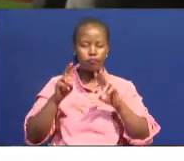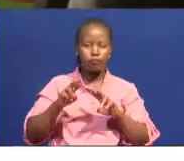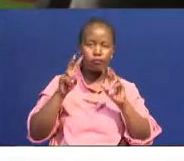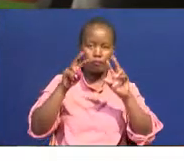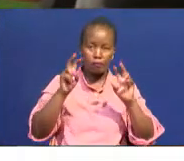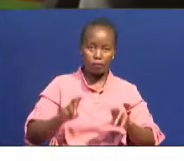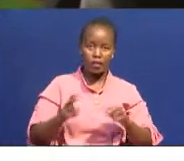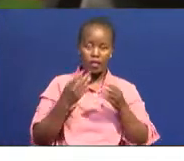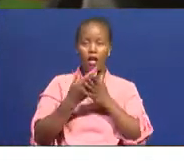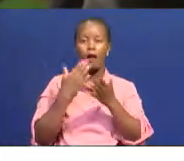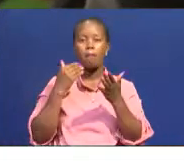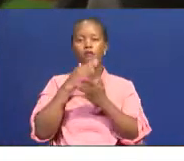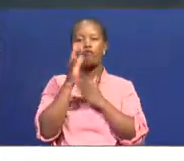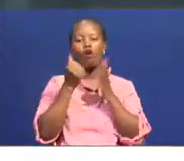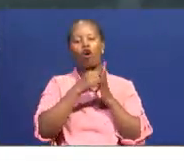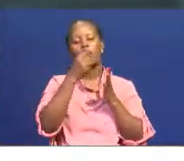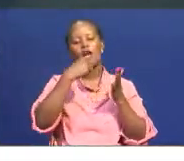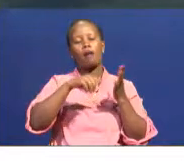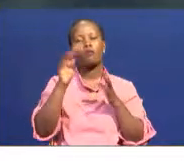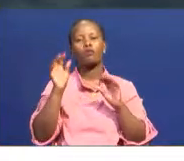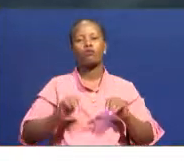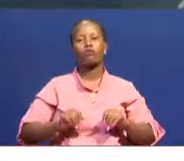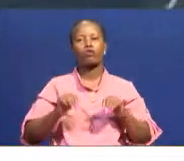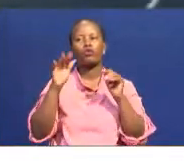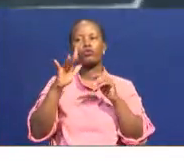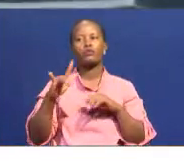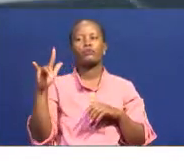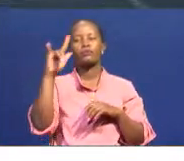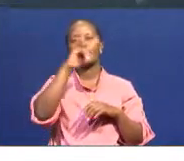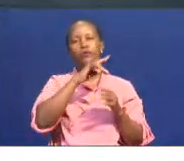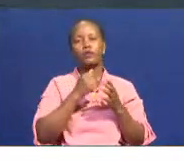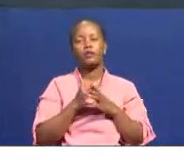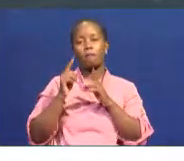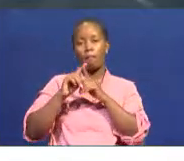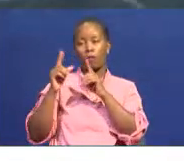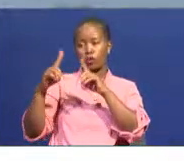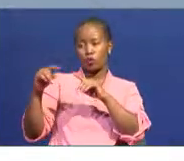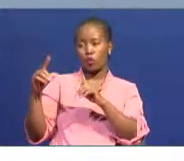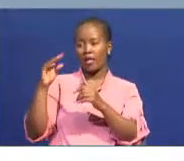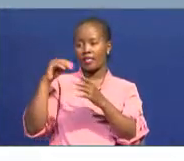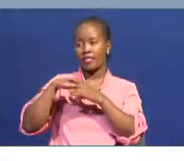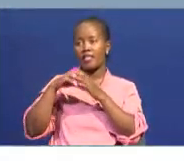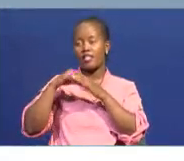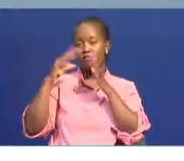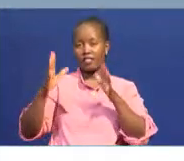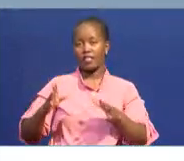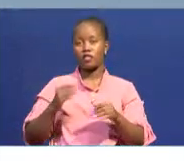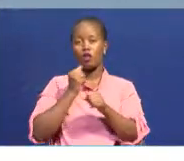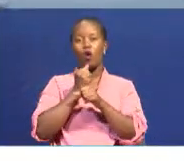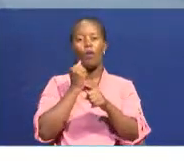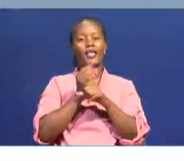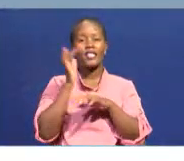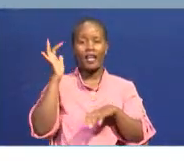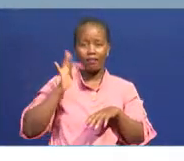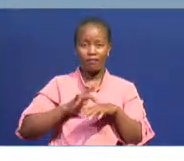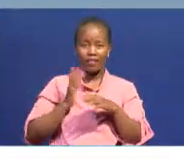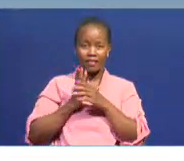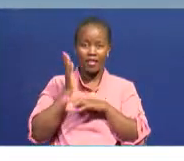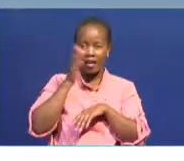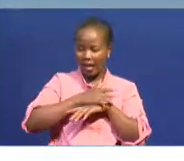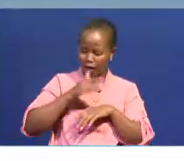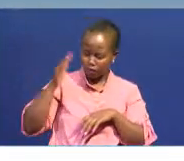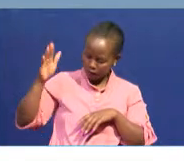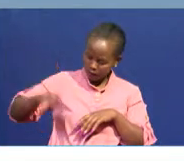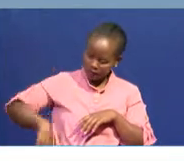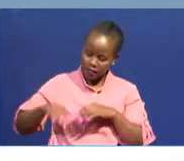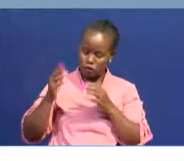regulator cleared the planes to resume flying. United told investors that its operations were also impacted by delays to deliveries of Boeing